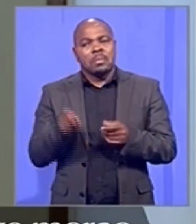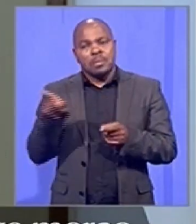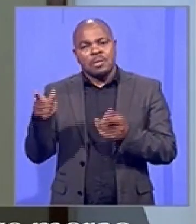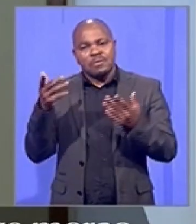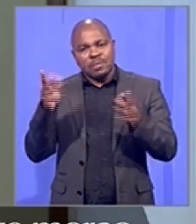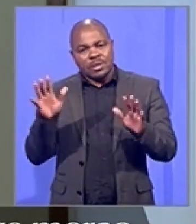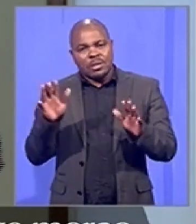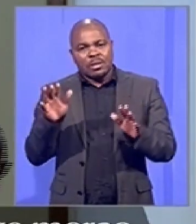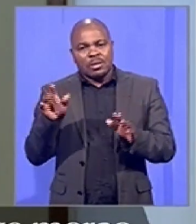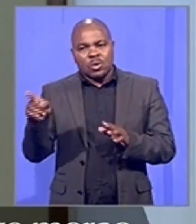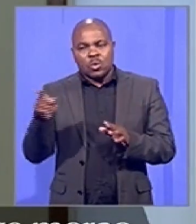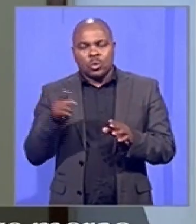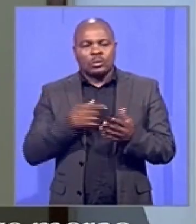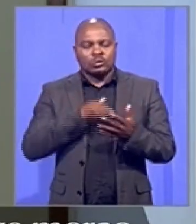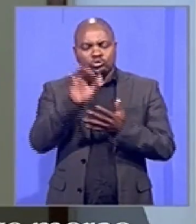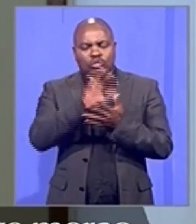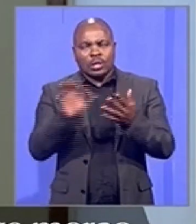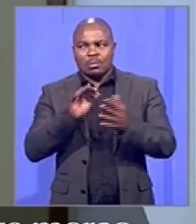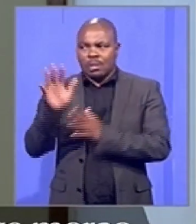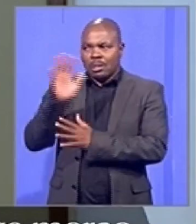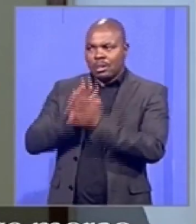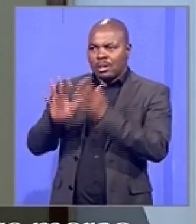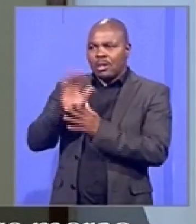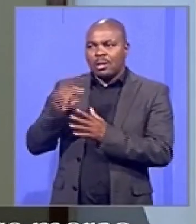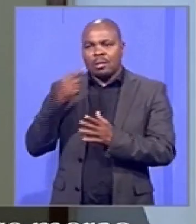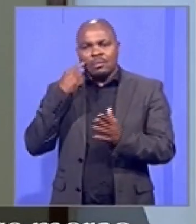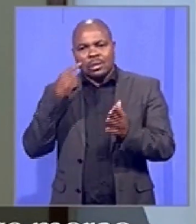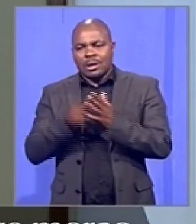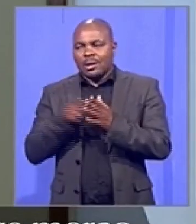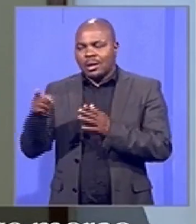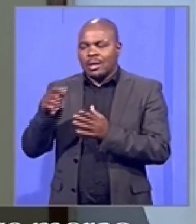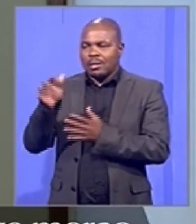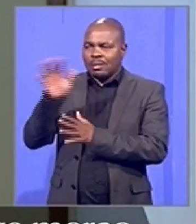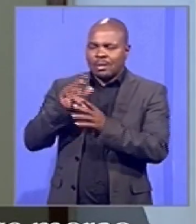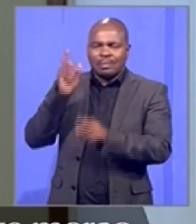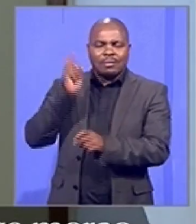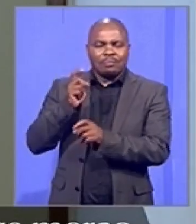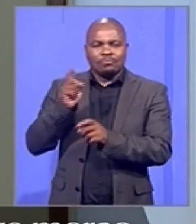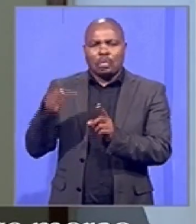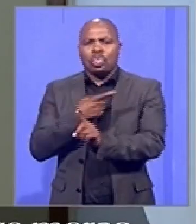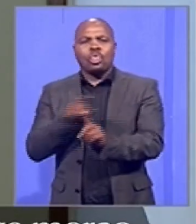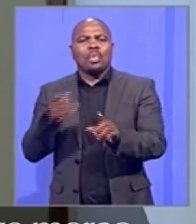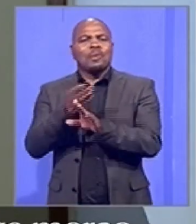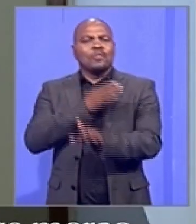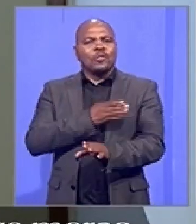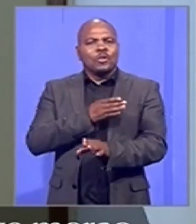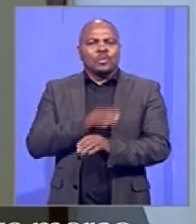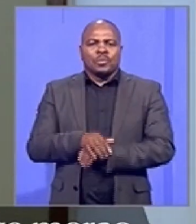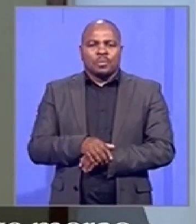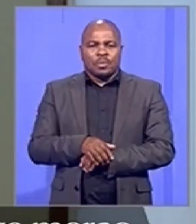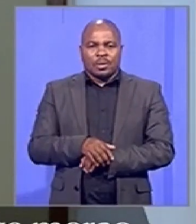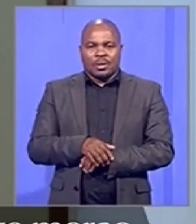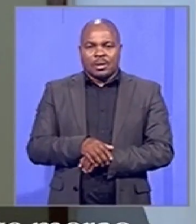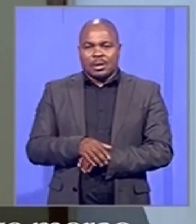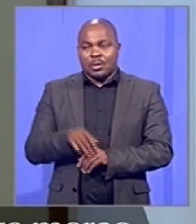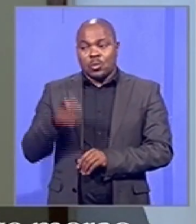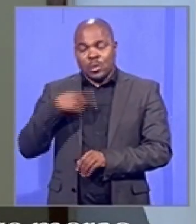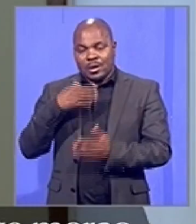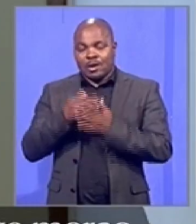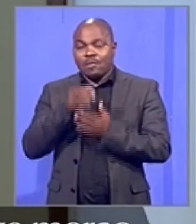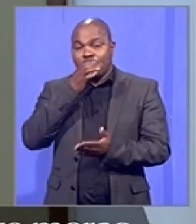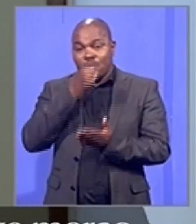to just to give a statement as where she was a witness of worship. So we don't have anything that can confirm